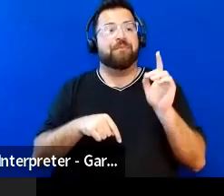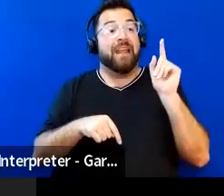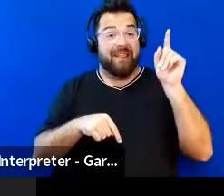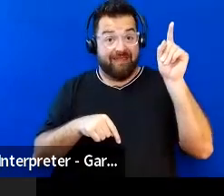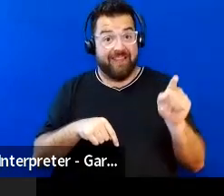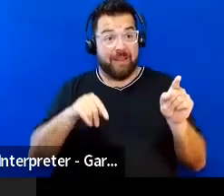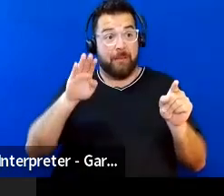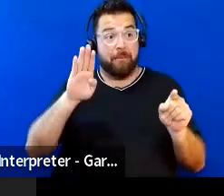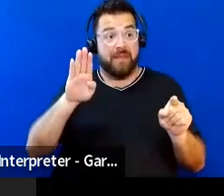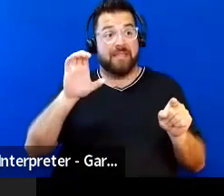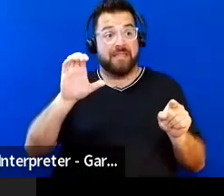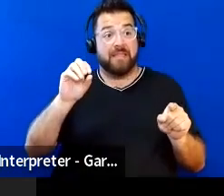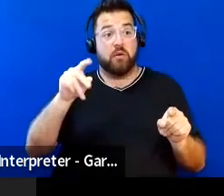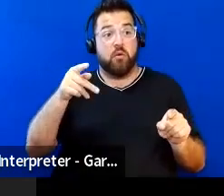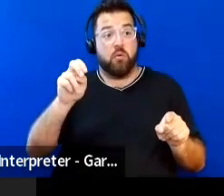is